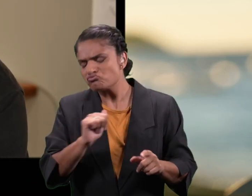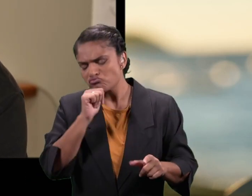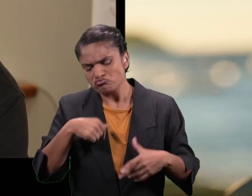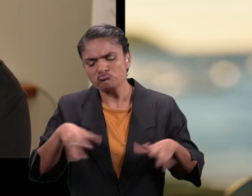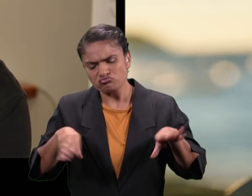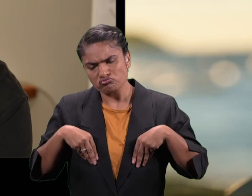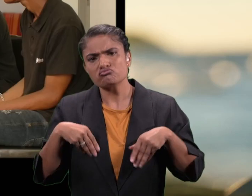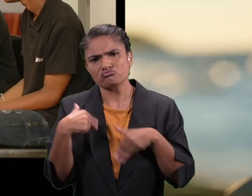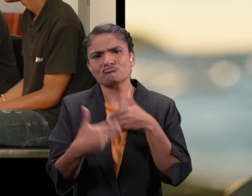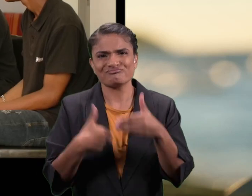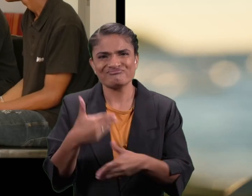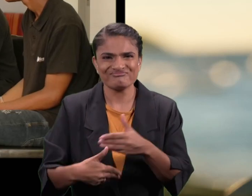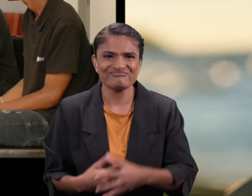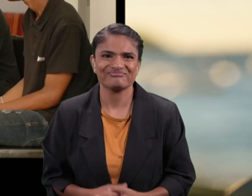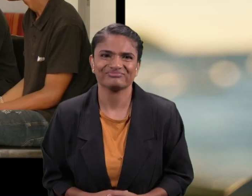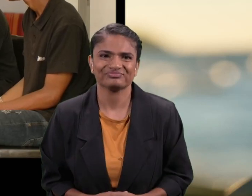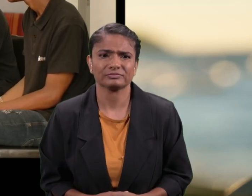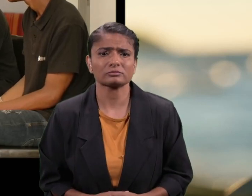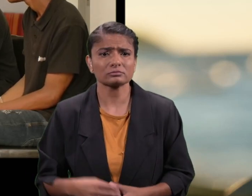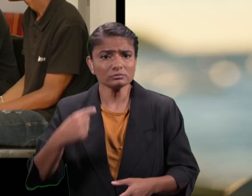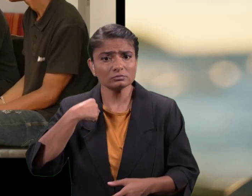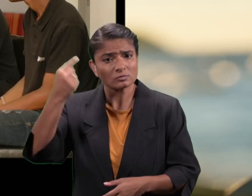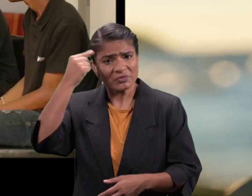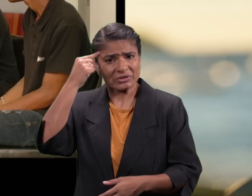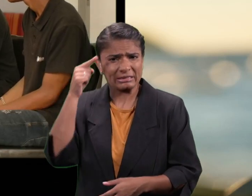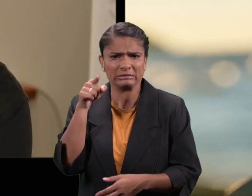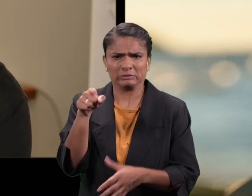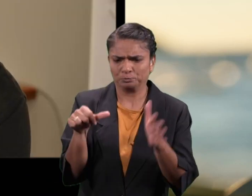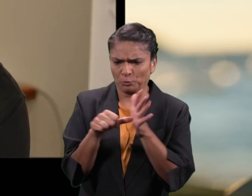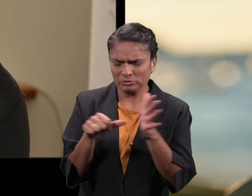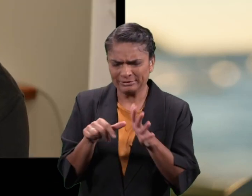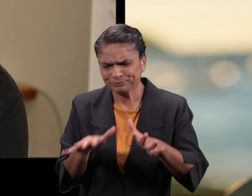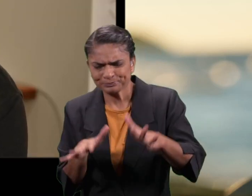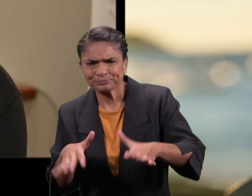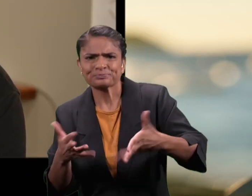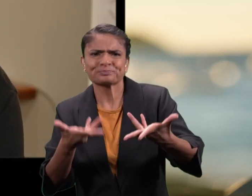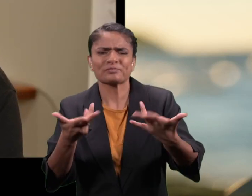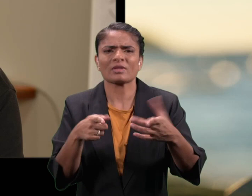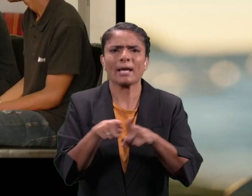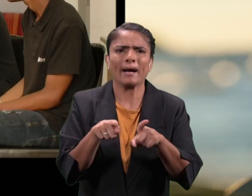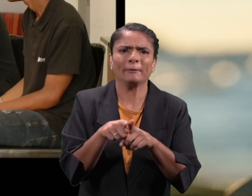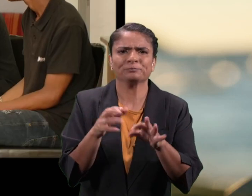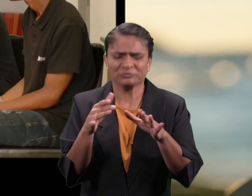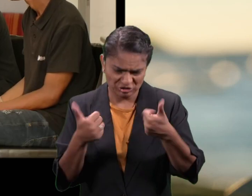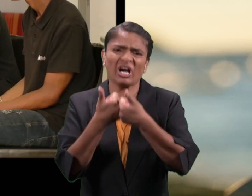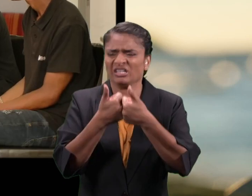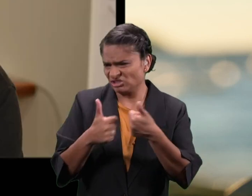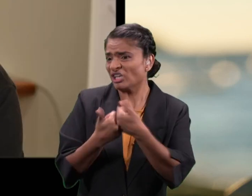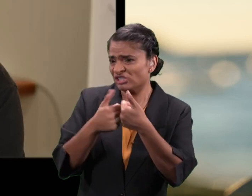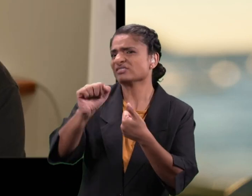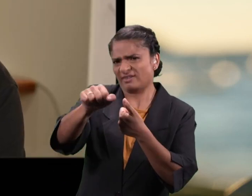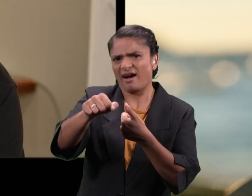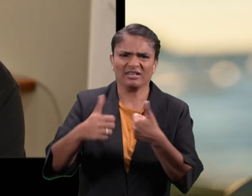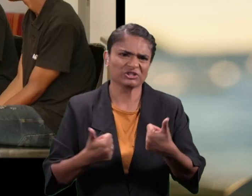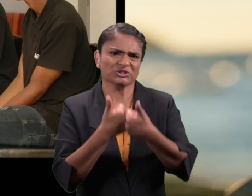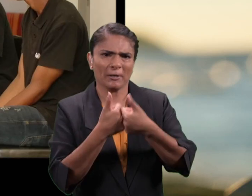still coped through it. I think well done that you've actually stuck it out for like 6 months. Yeah, that was a little bit of a challenge,